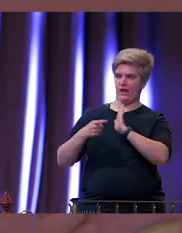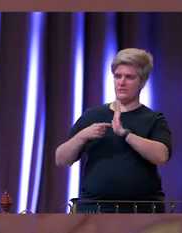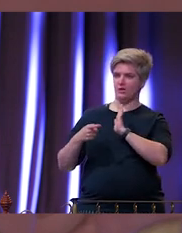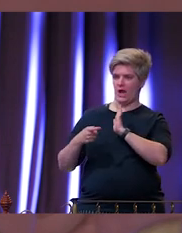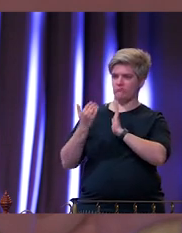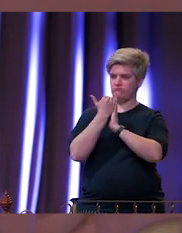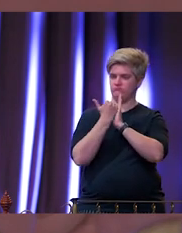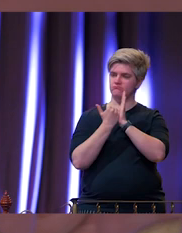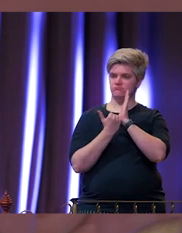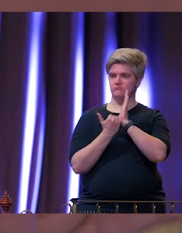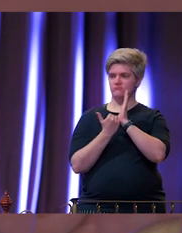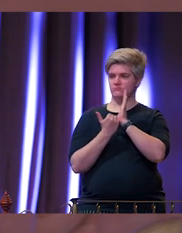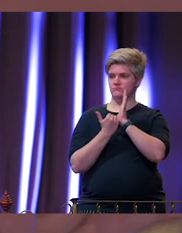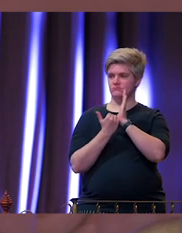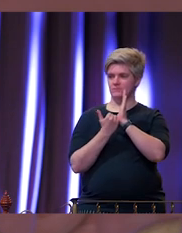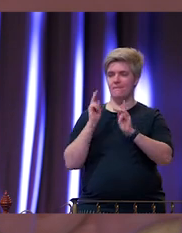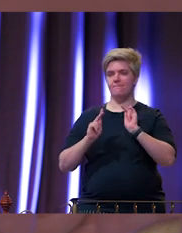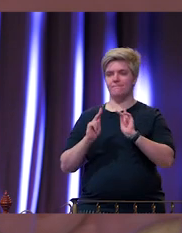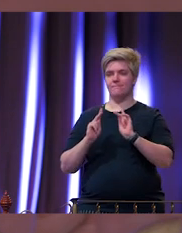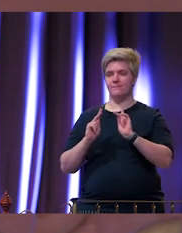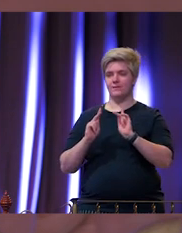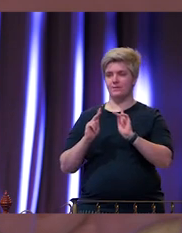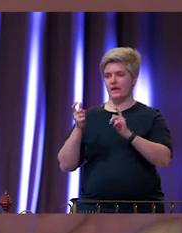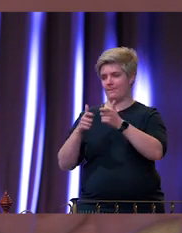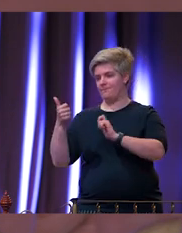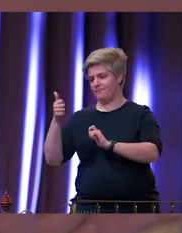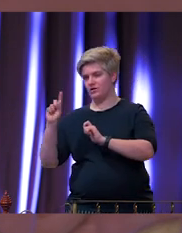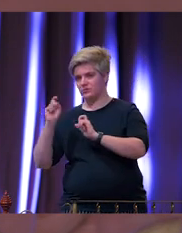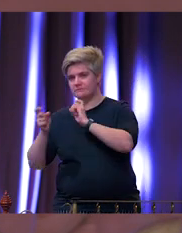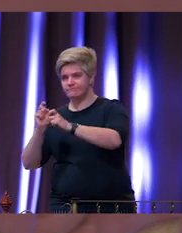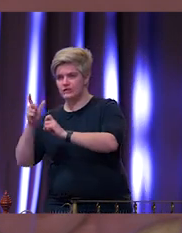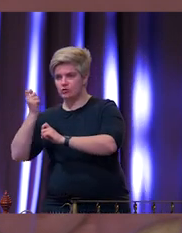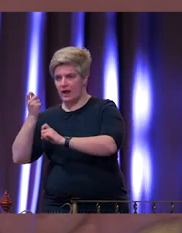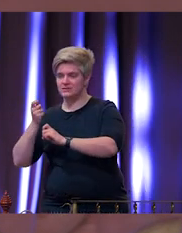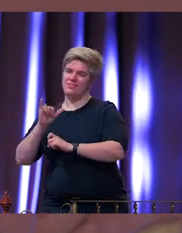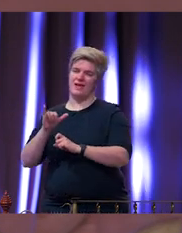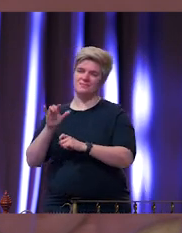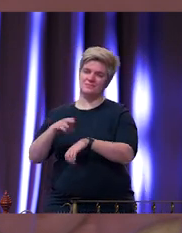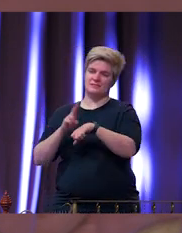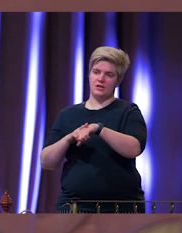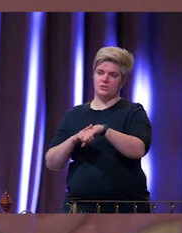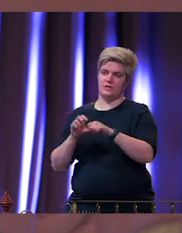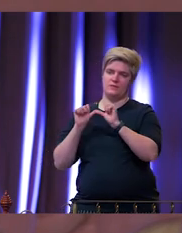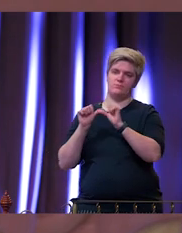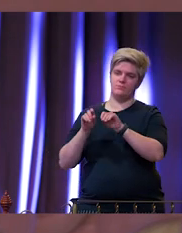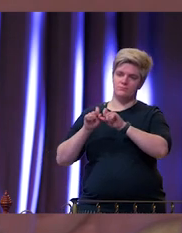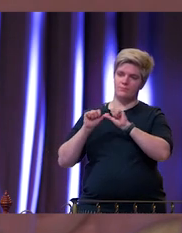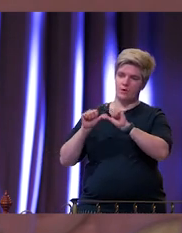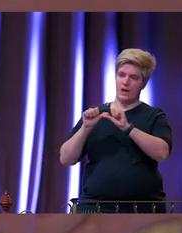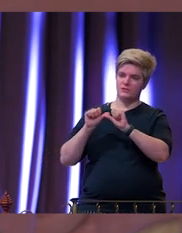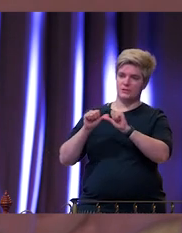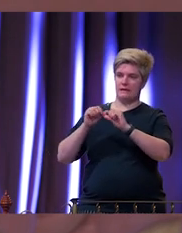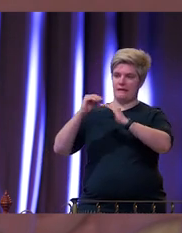that, you know, larger organizations get larger grant amounts, right? Like, that is just naturally, that is perpetuating, right, an inequity